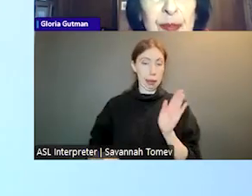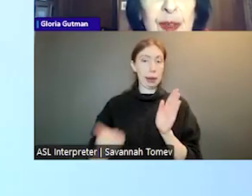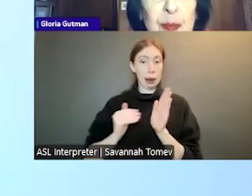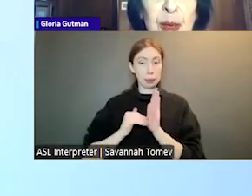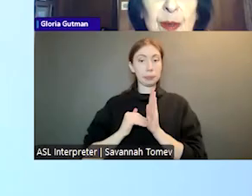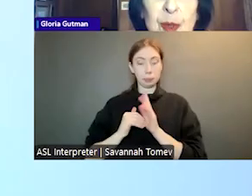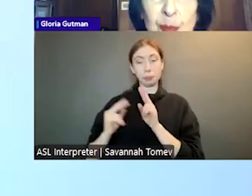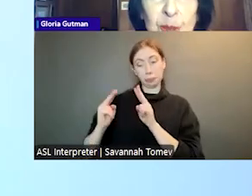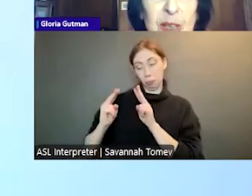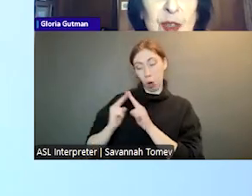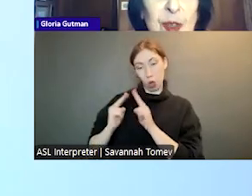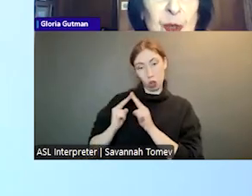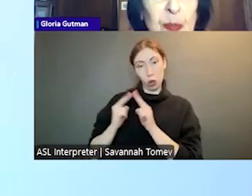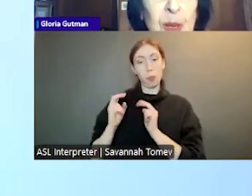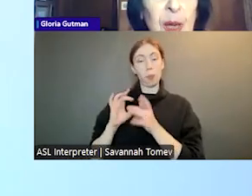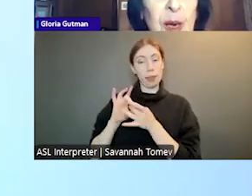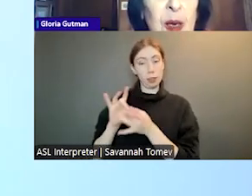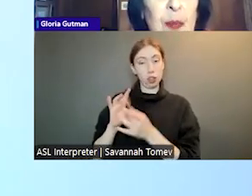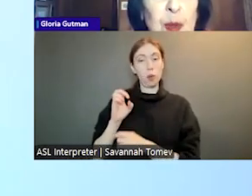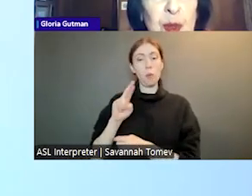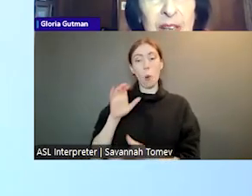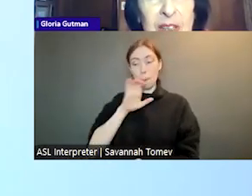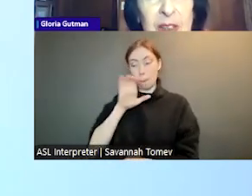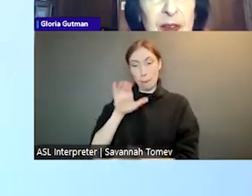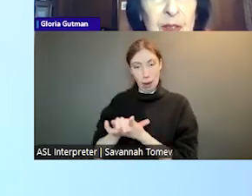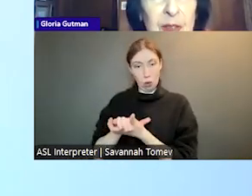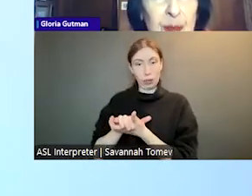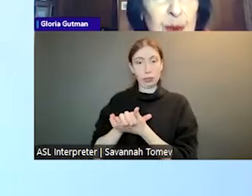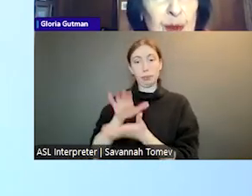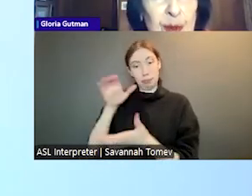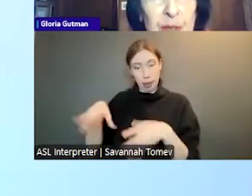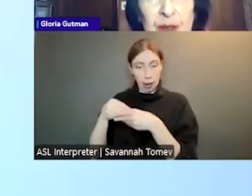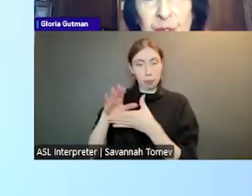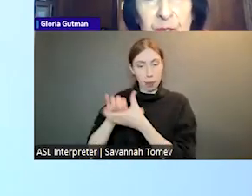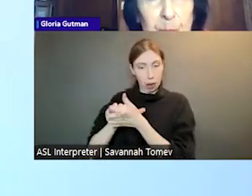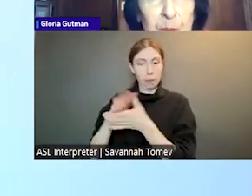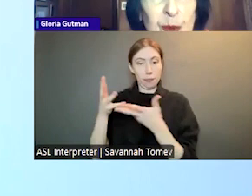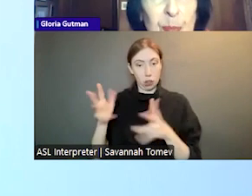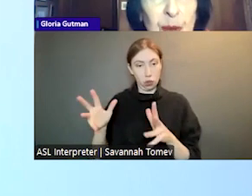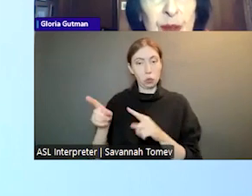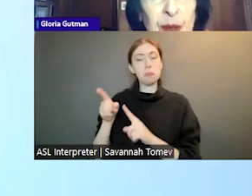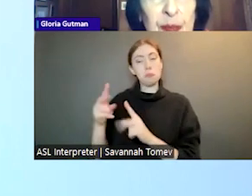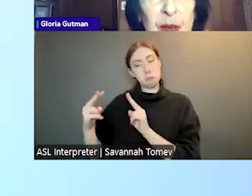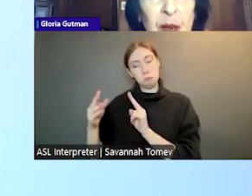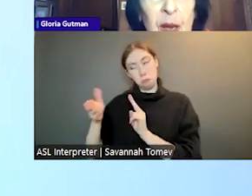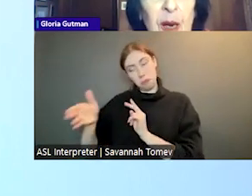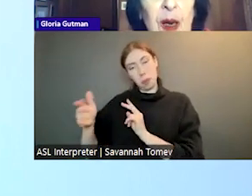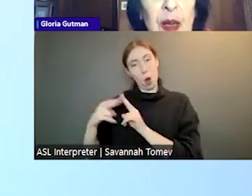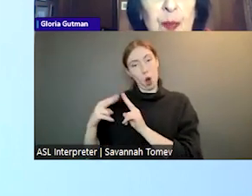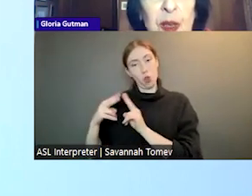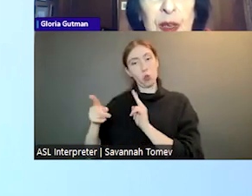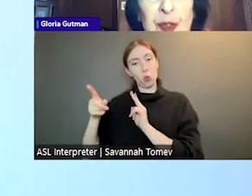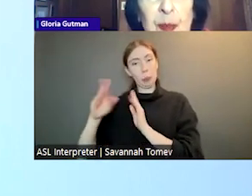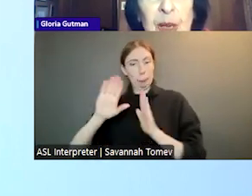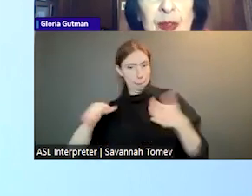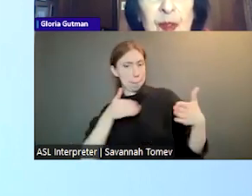people living in a partnership relationship. Most likely the abuser is the spouse or partner. And